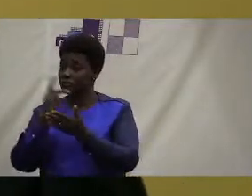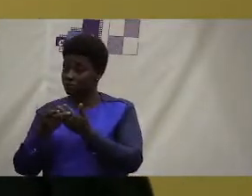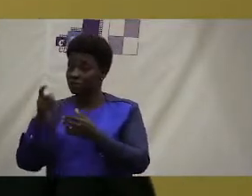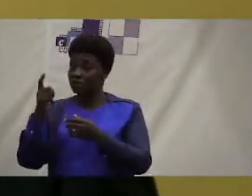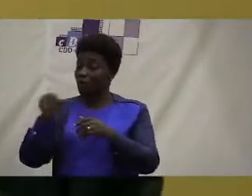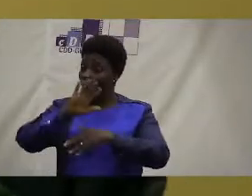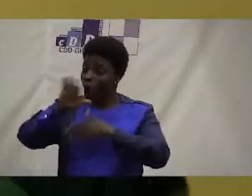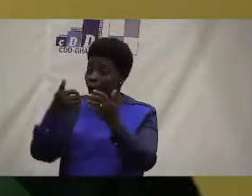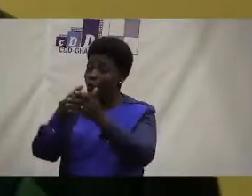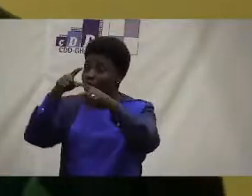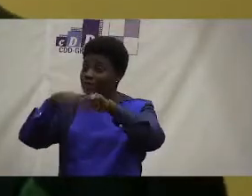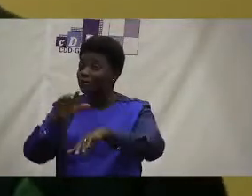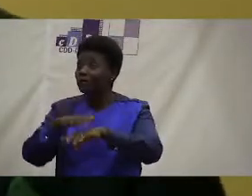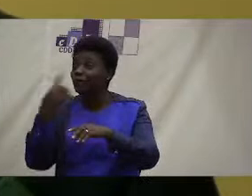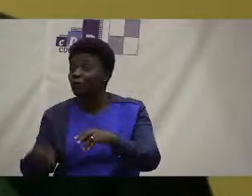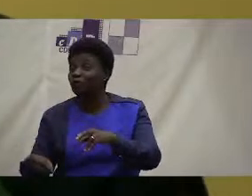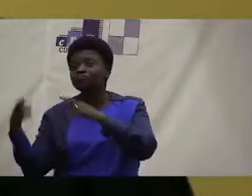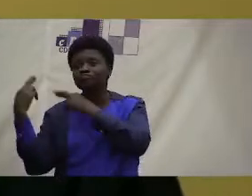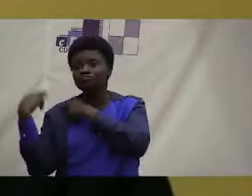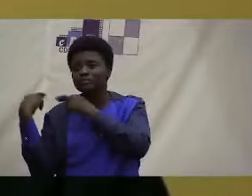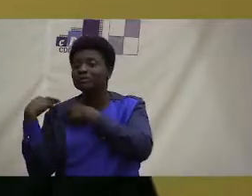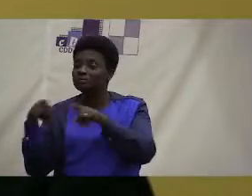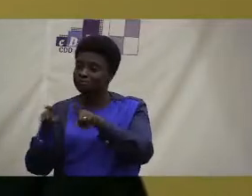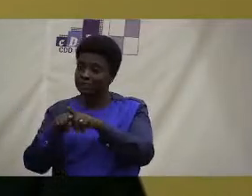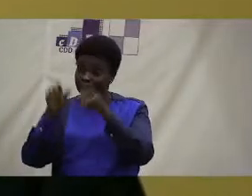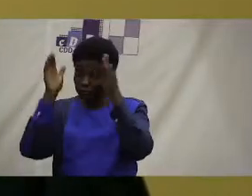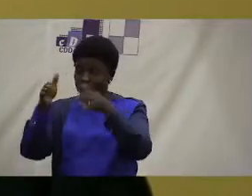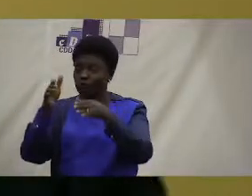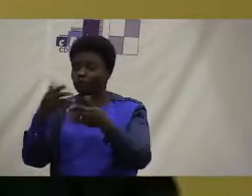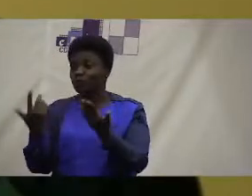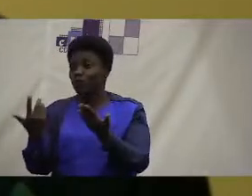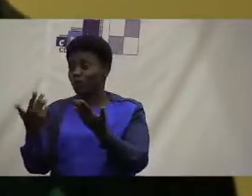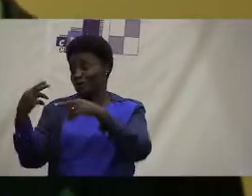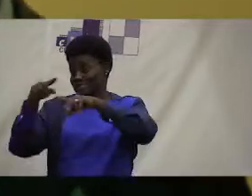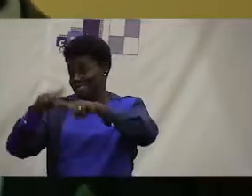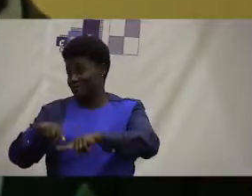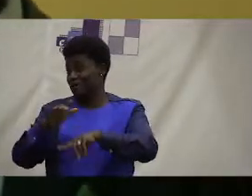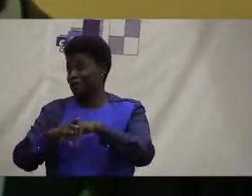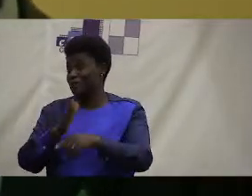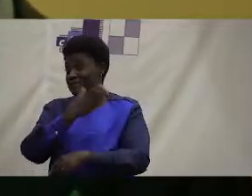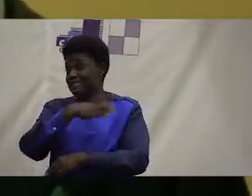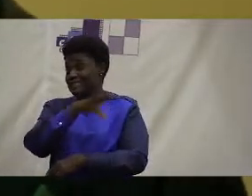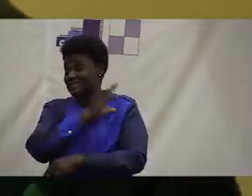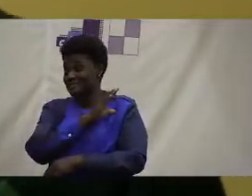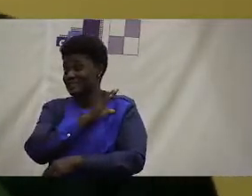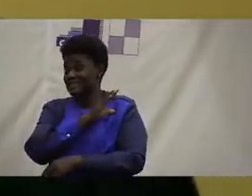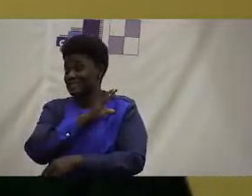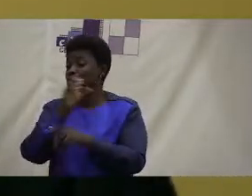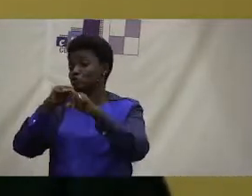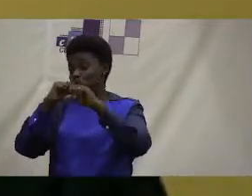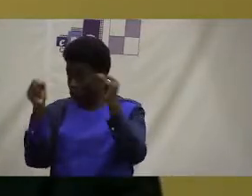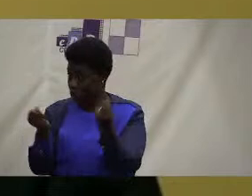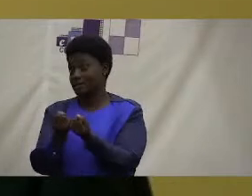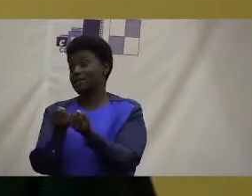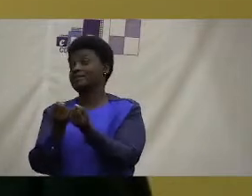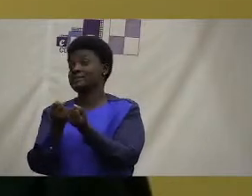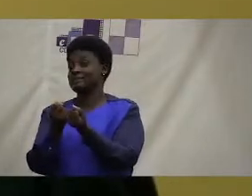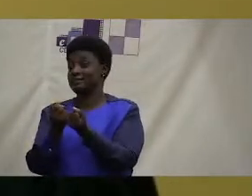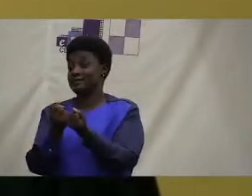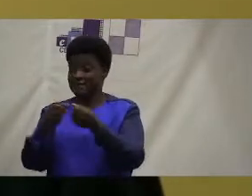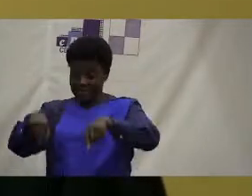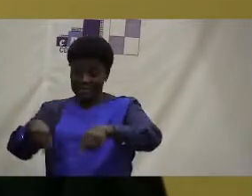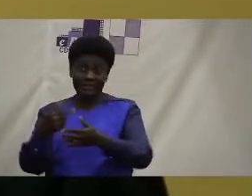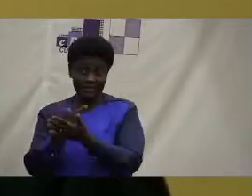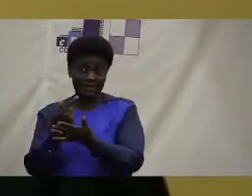accountability lies in the civil society organizations. Most times, they are very, very independent. In Ghana, we've been